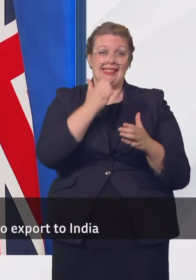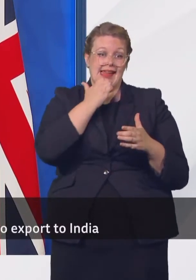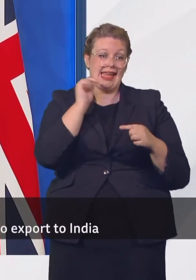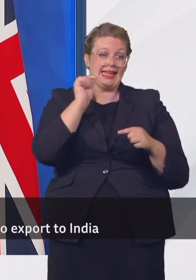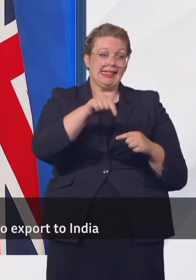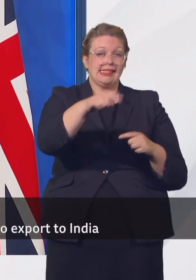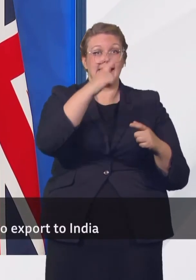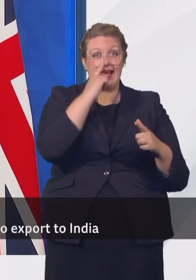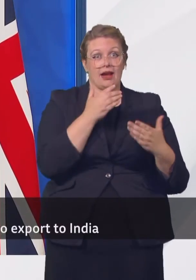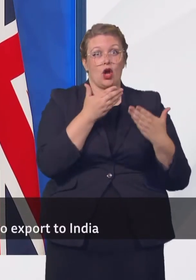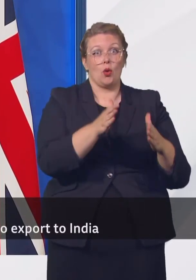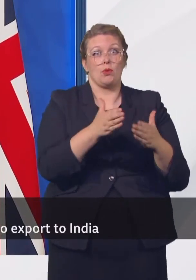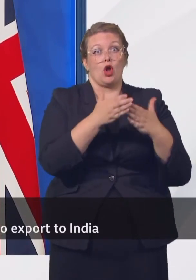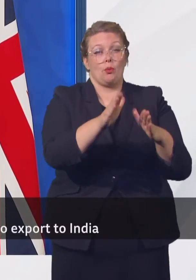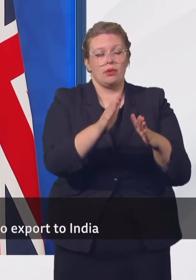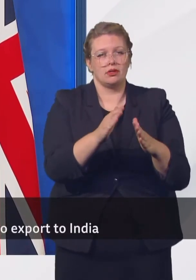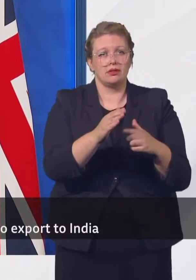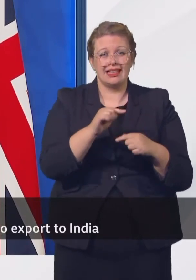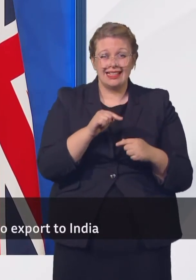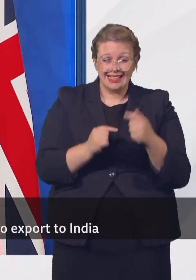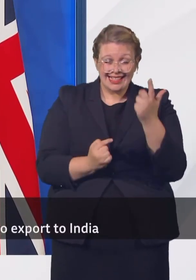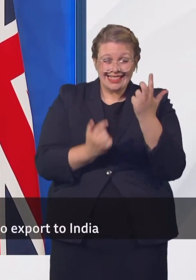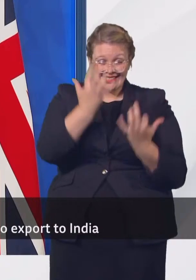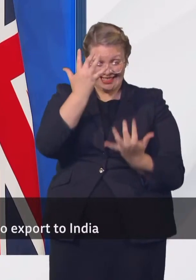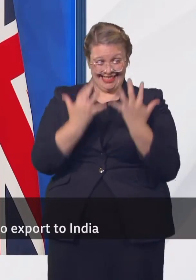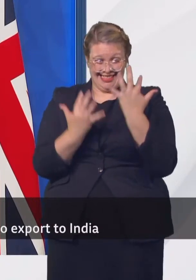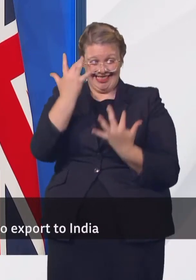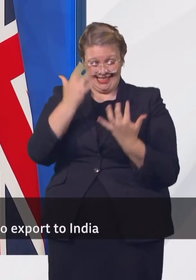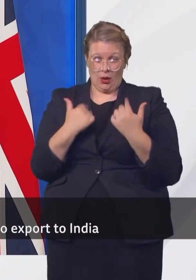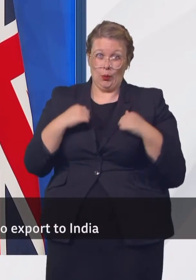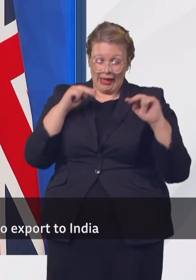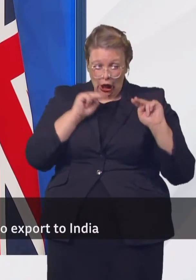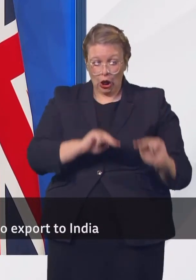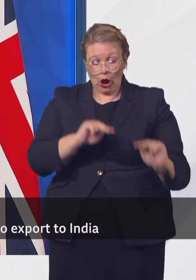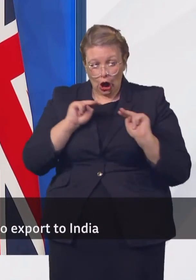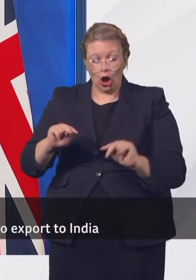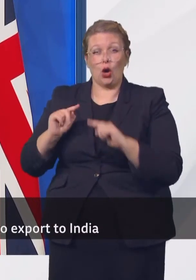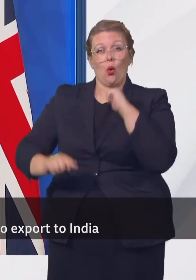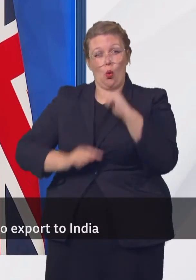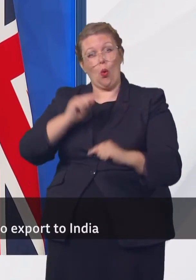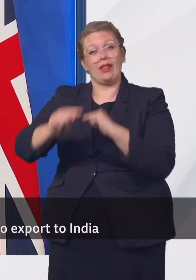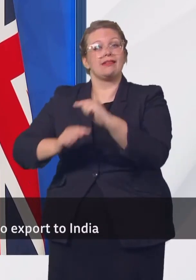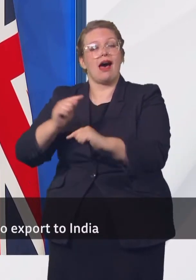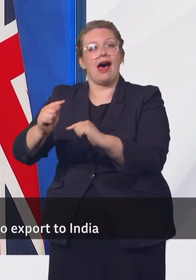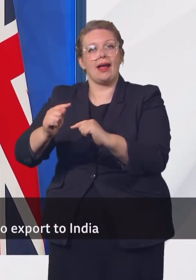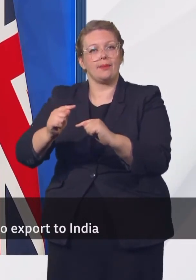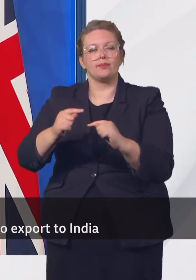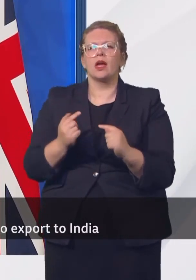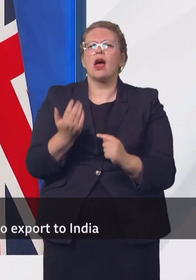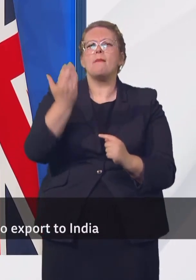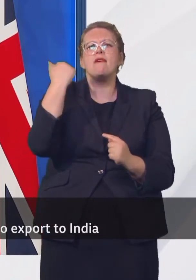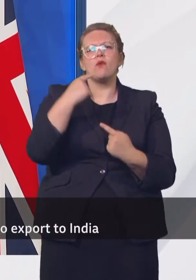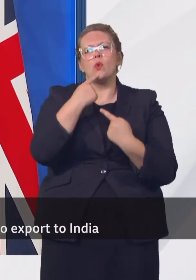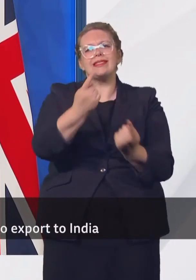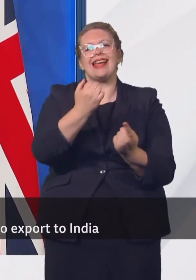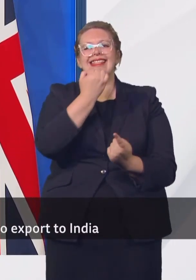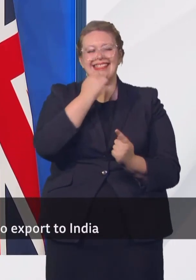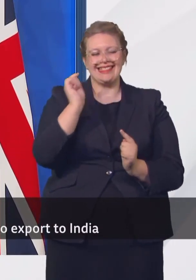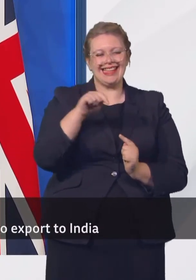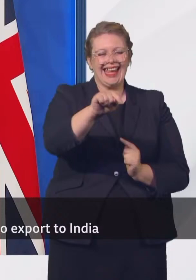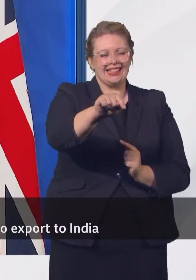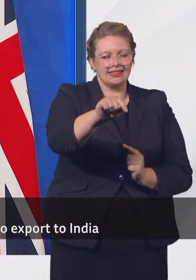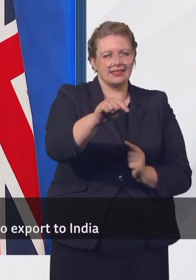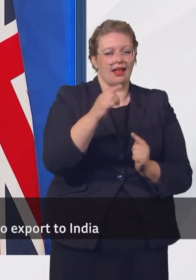at the data all of the time. The dates that we set out are not before dates because we want to see the impact of